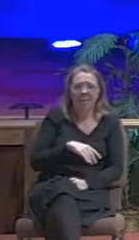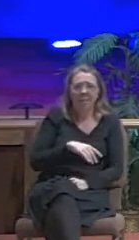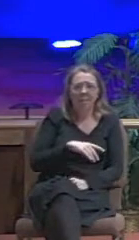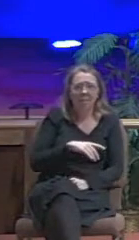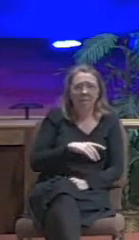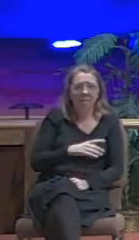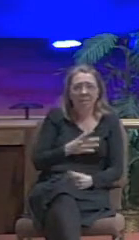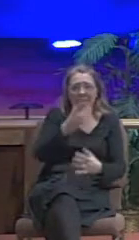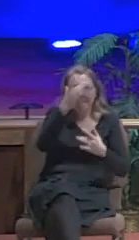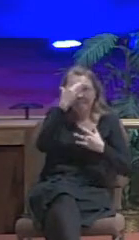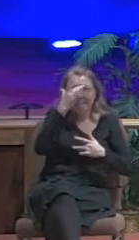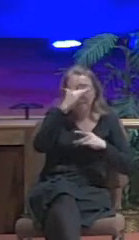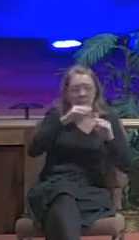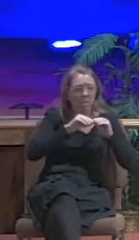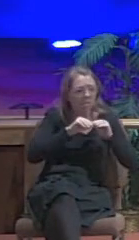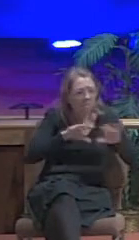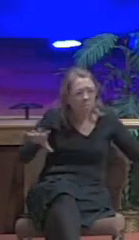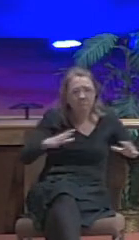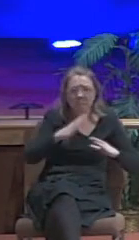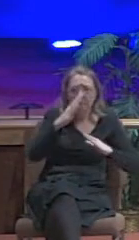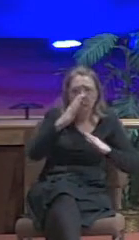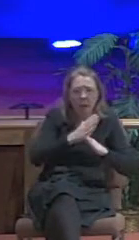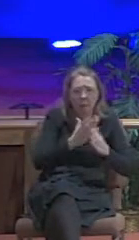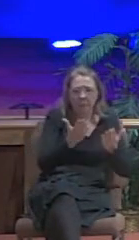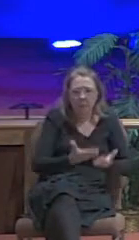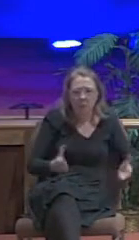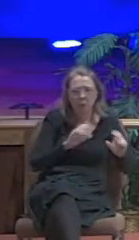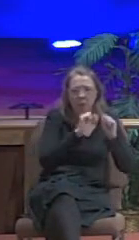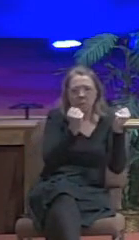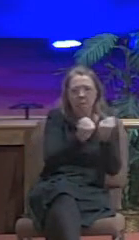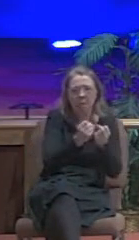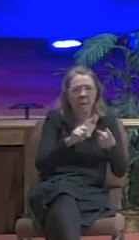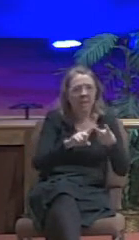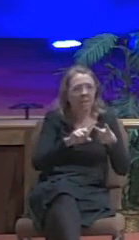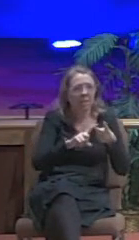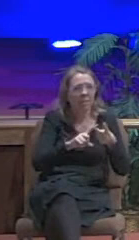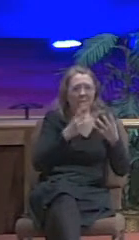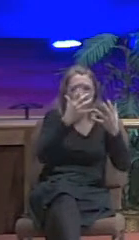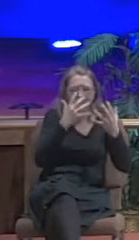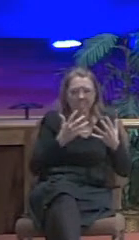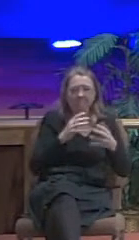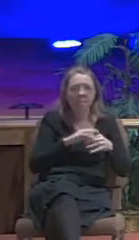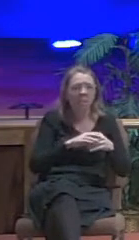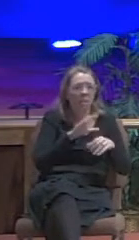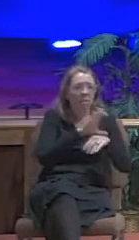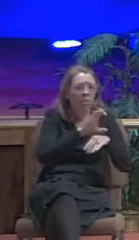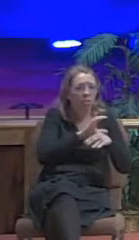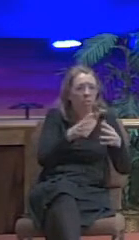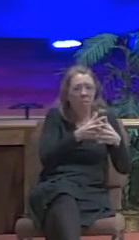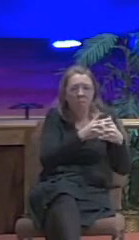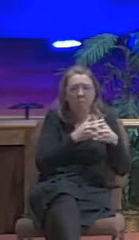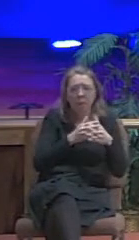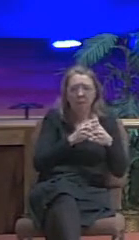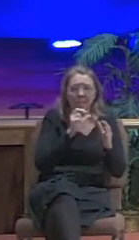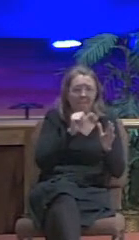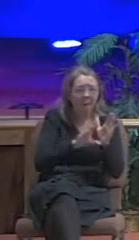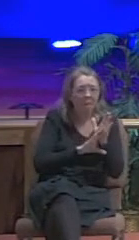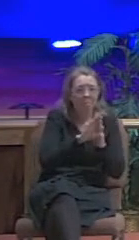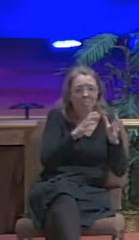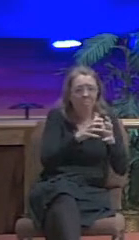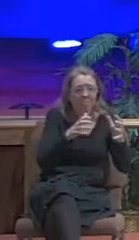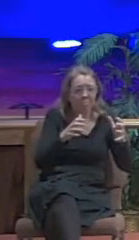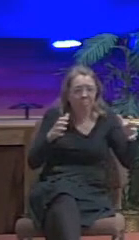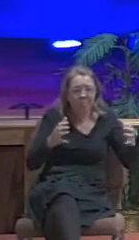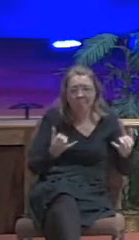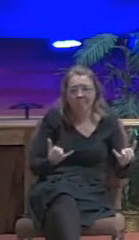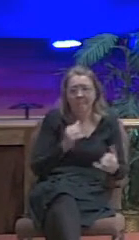today? Is it any wonder why there's despair? Is there any wonder why the Church of America is not growing today? Because the Church